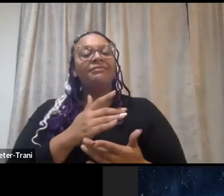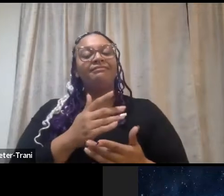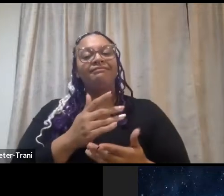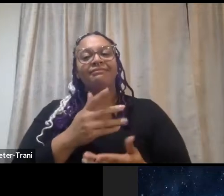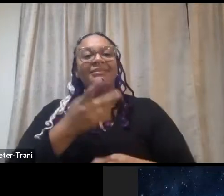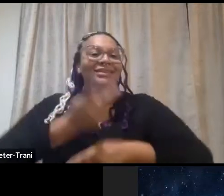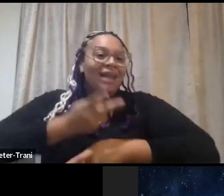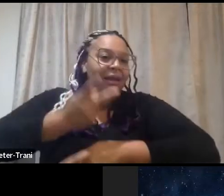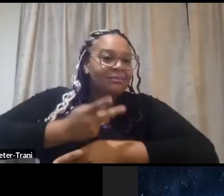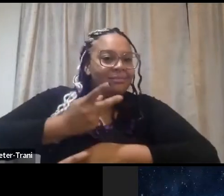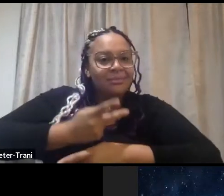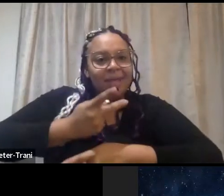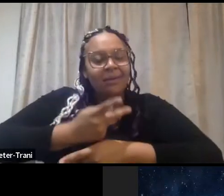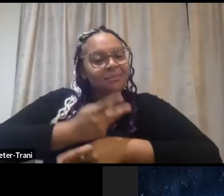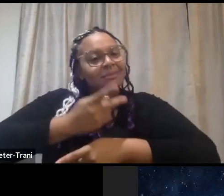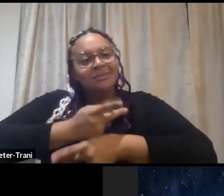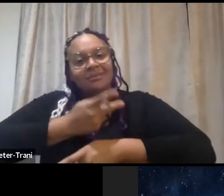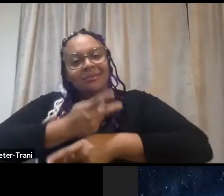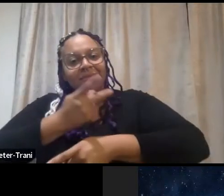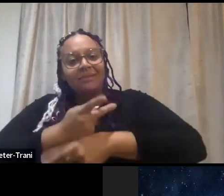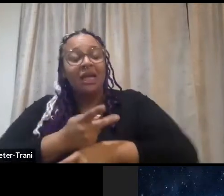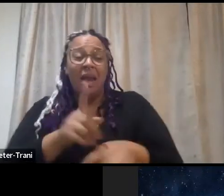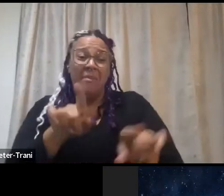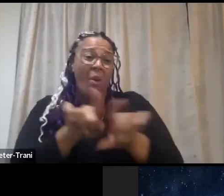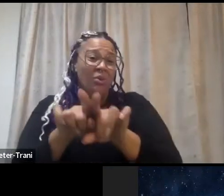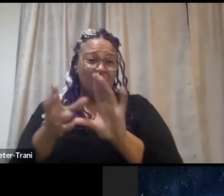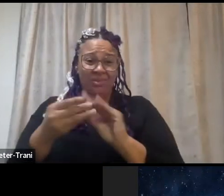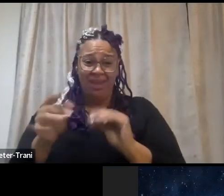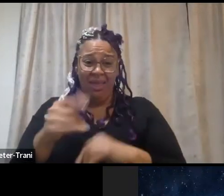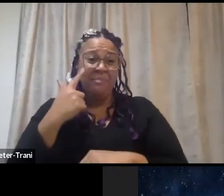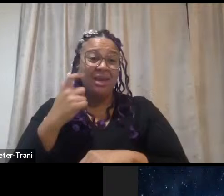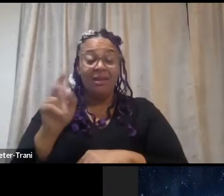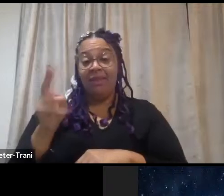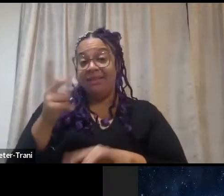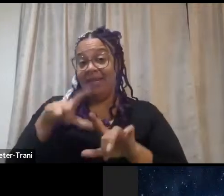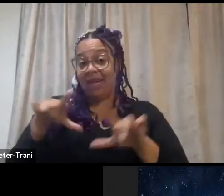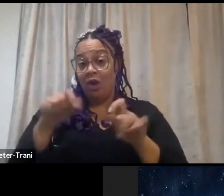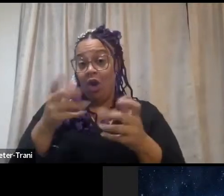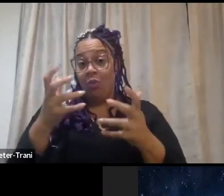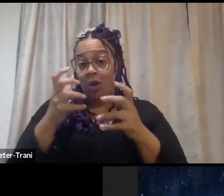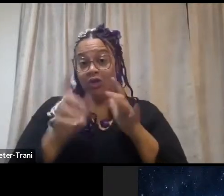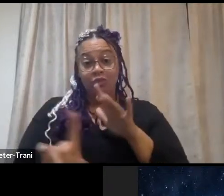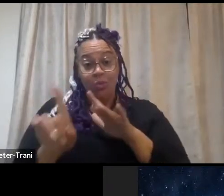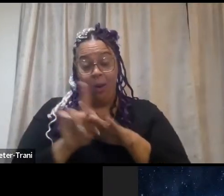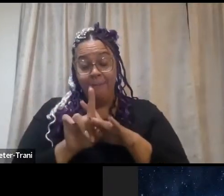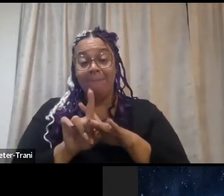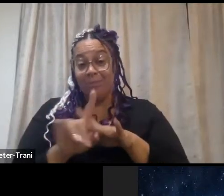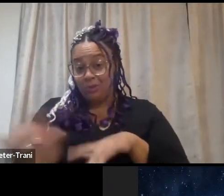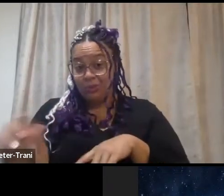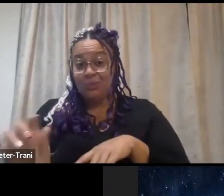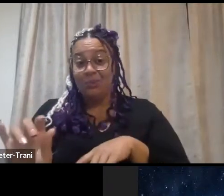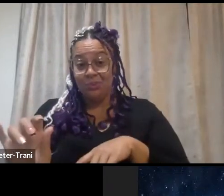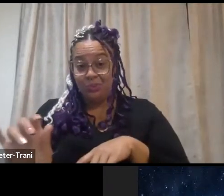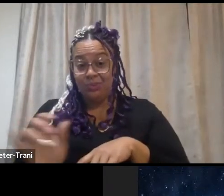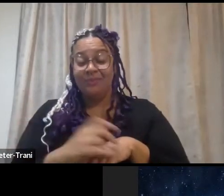Just tend. And I'm also saying that because the second card wanted to come as well.